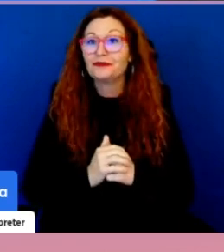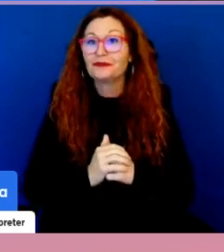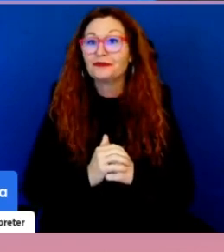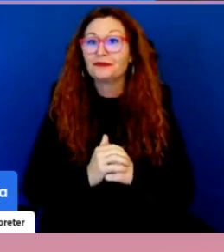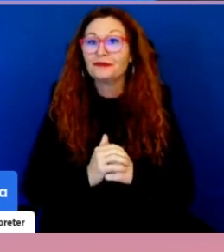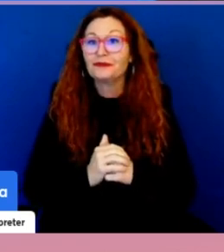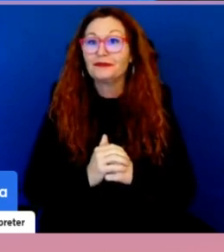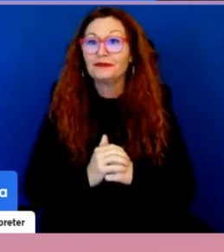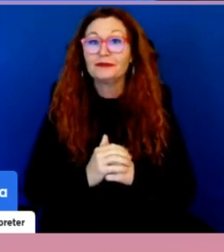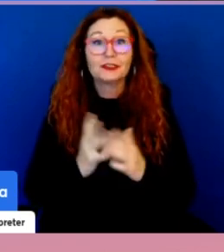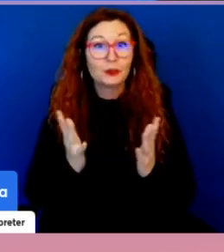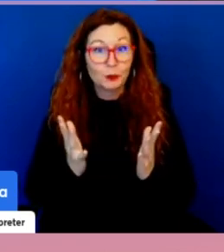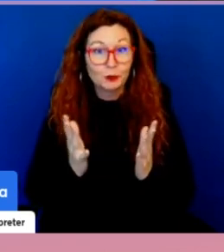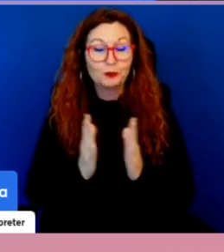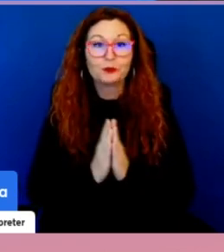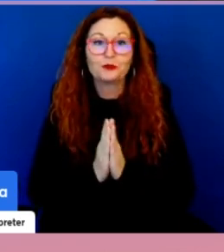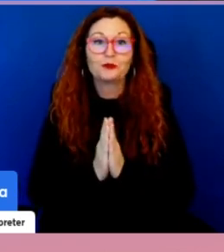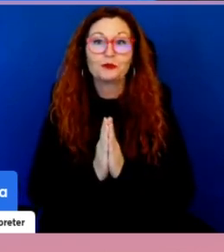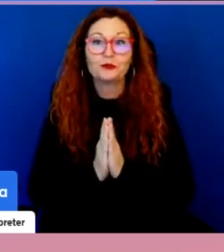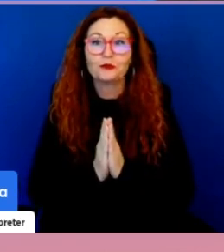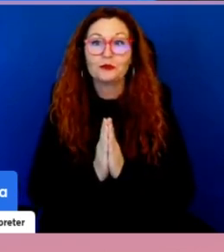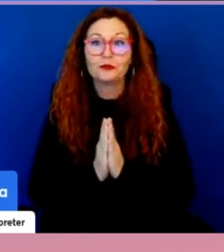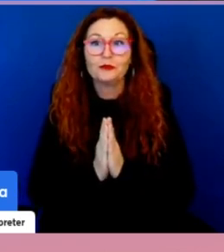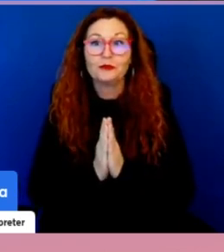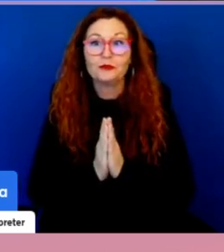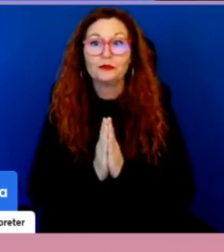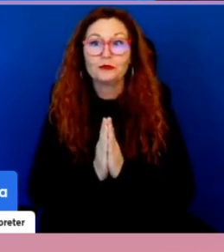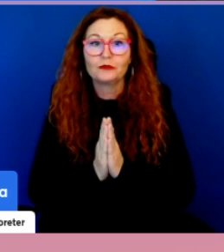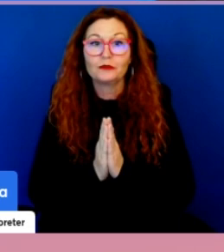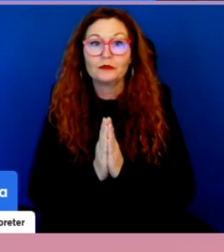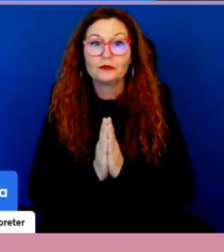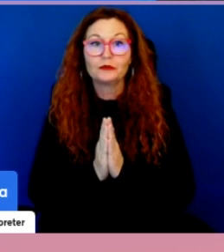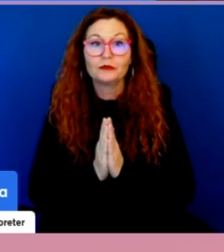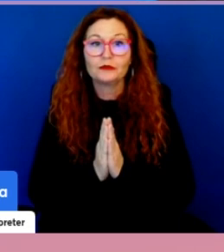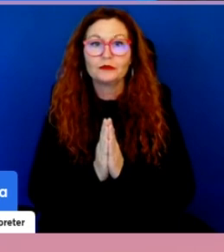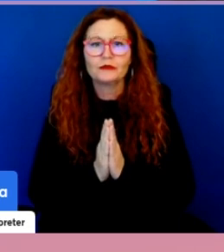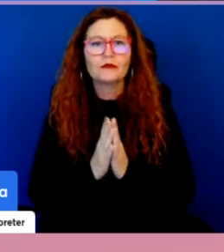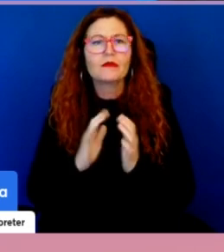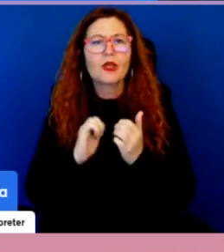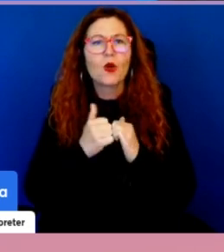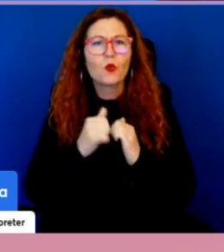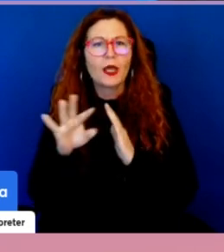so, just to open, why did I pick this talk track?